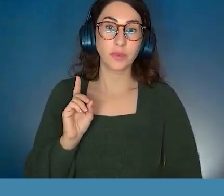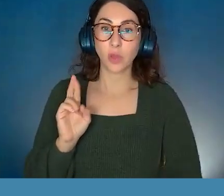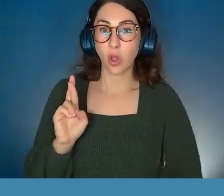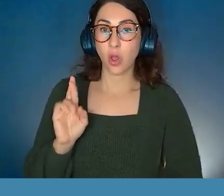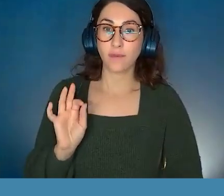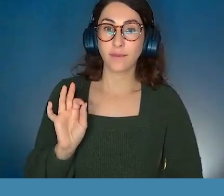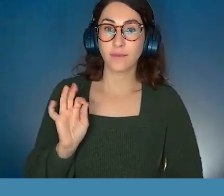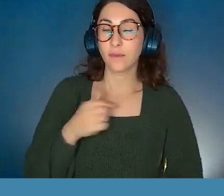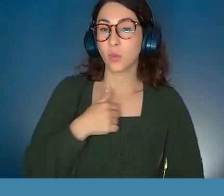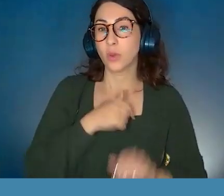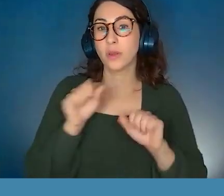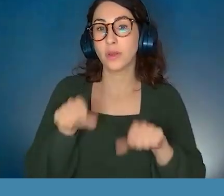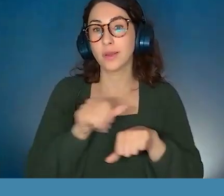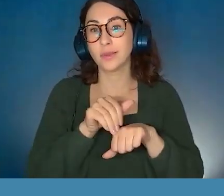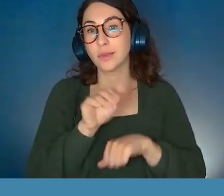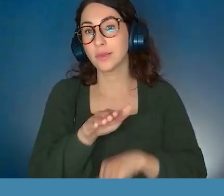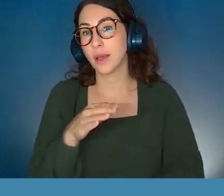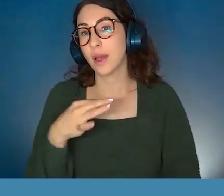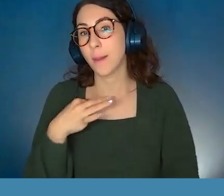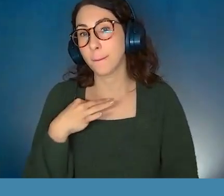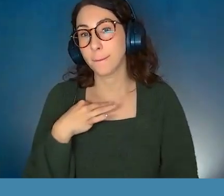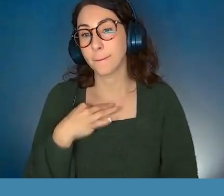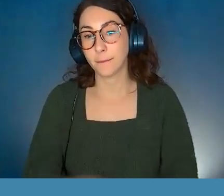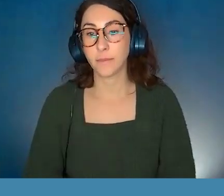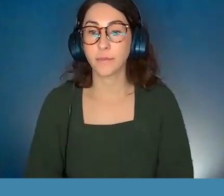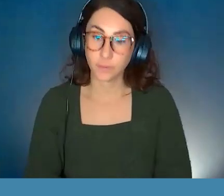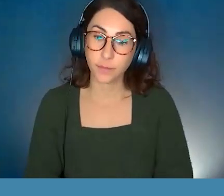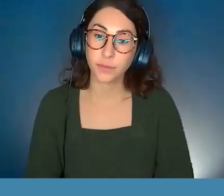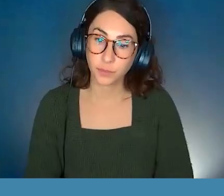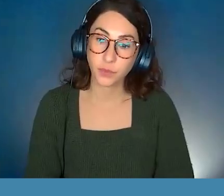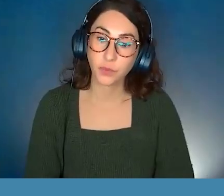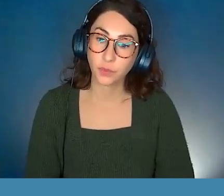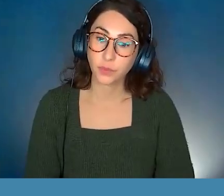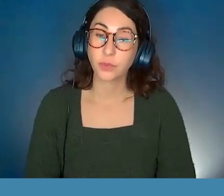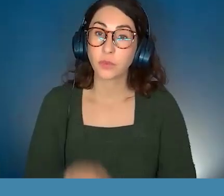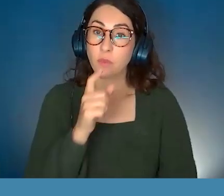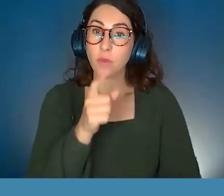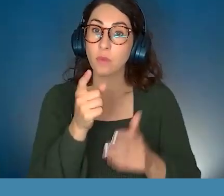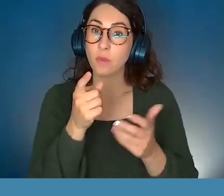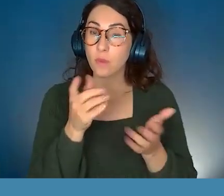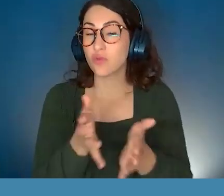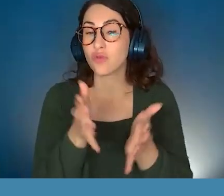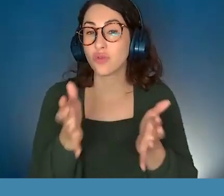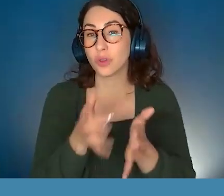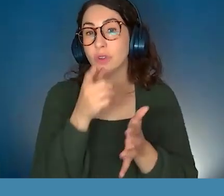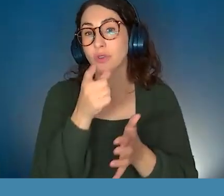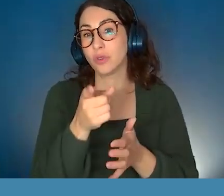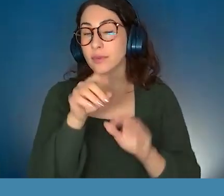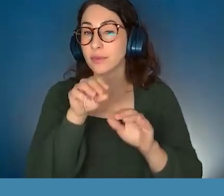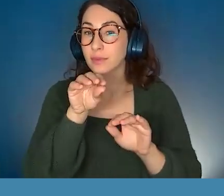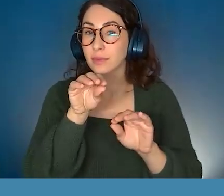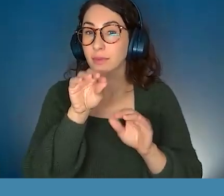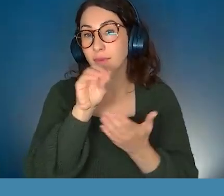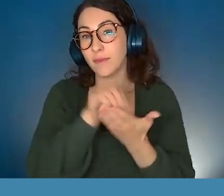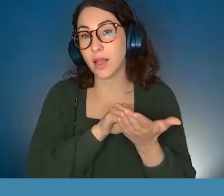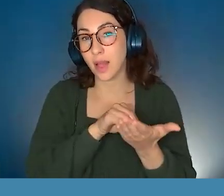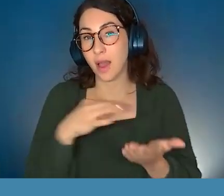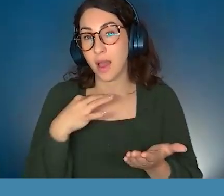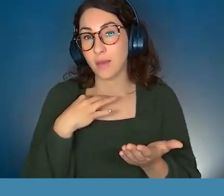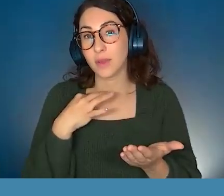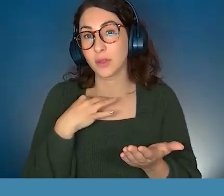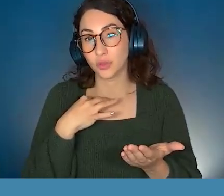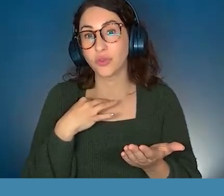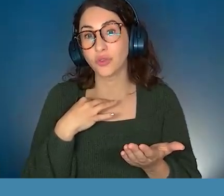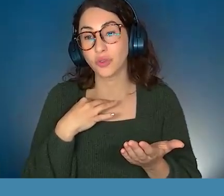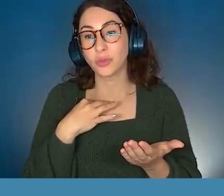send you a PAC application as well. If you're interested in becoming a member, I definitely encourage you to submit an application. It's